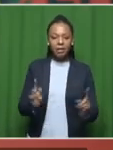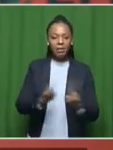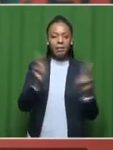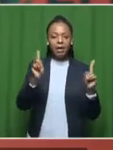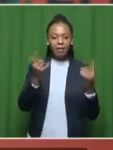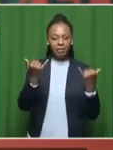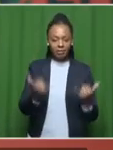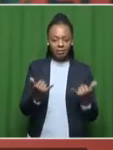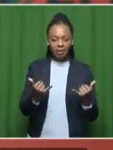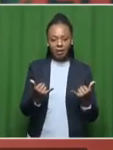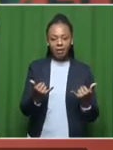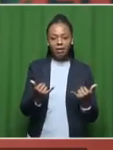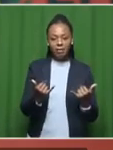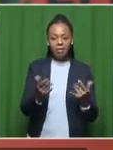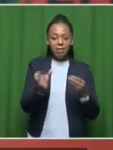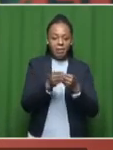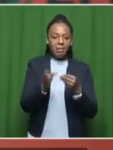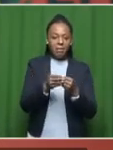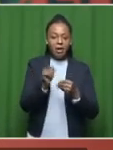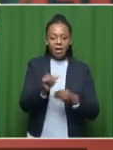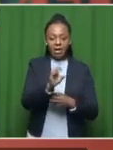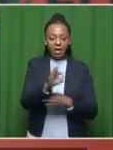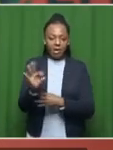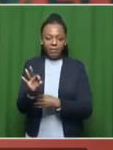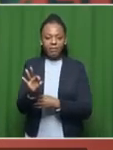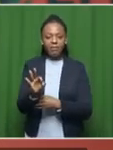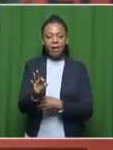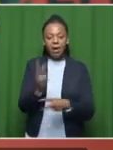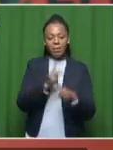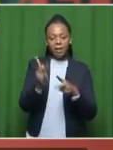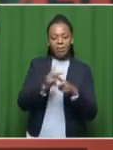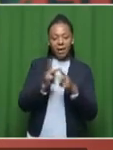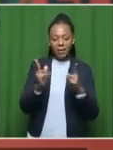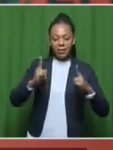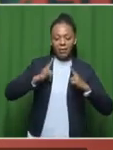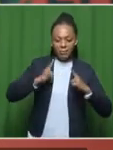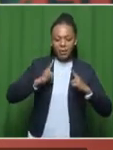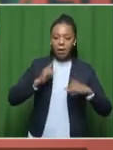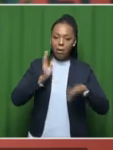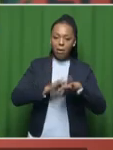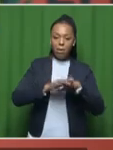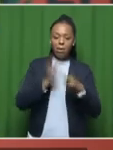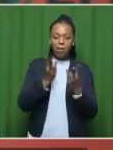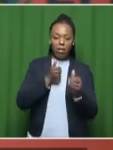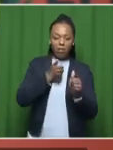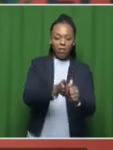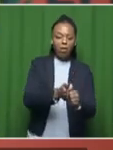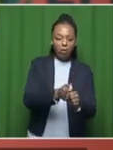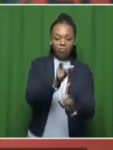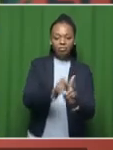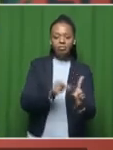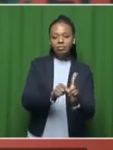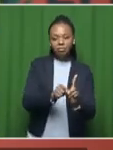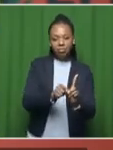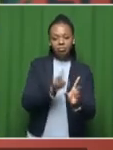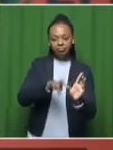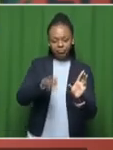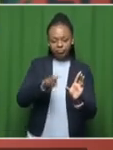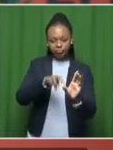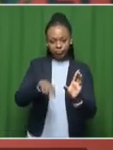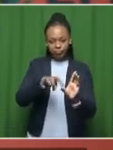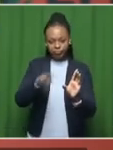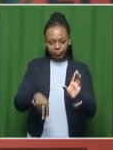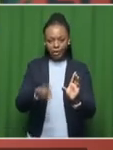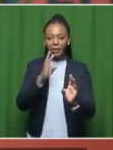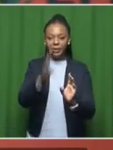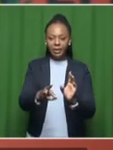fighters on the ground should be prepared for more people to follow. And this should